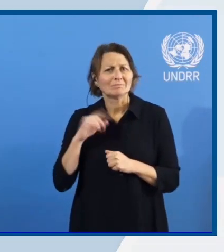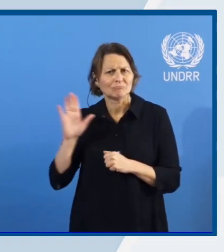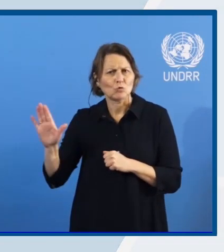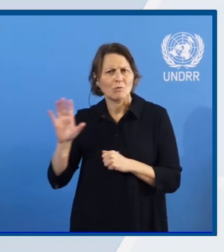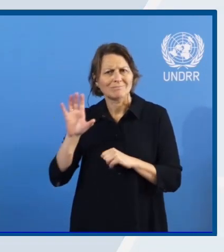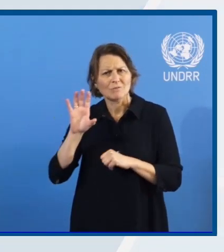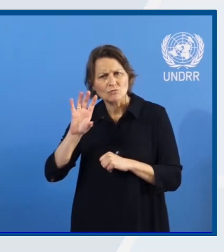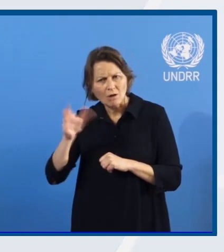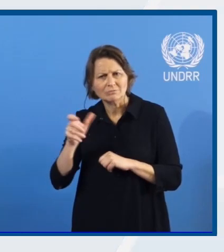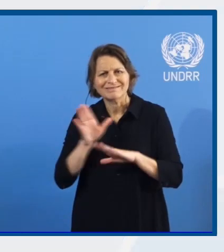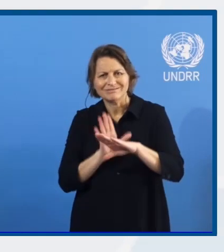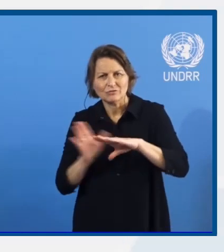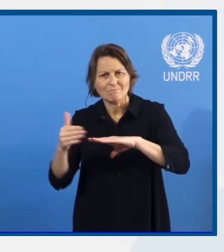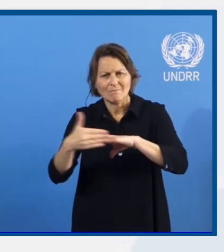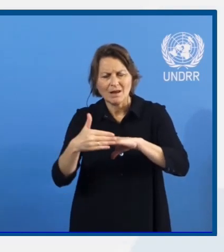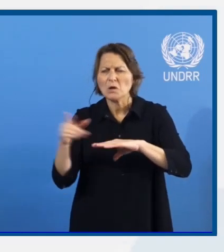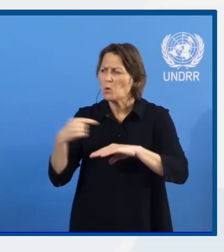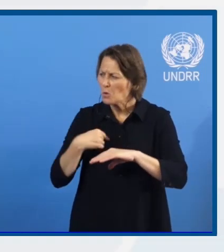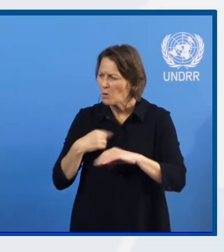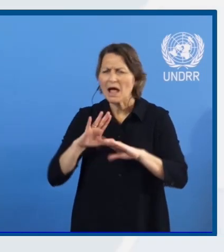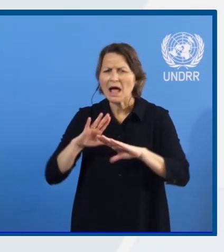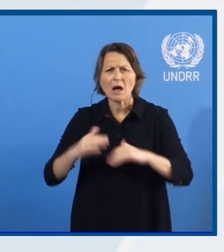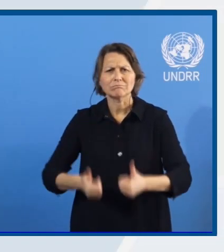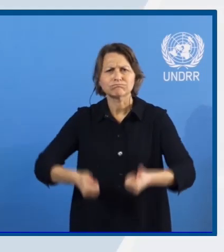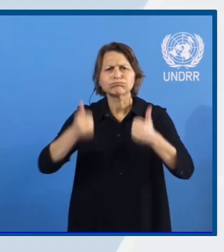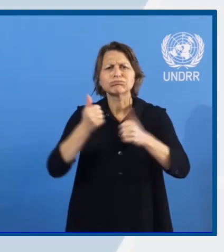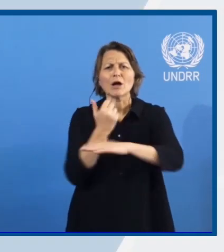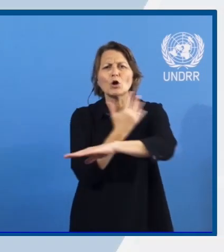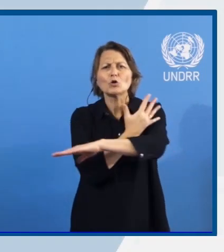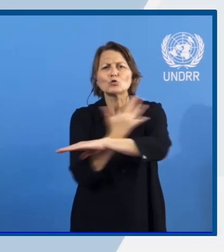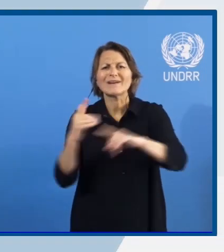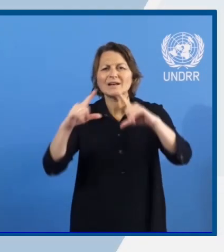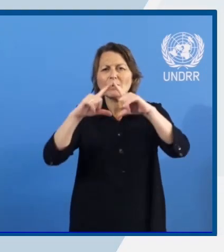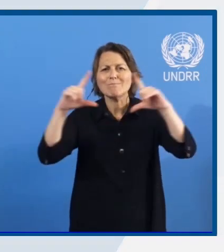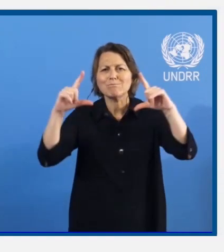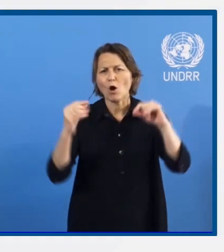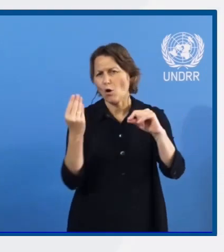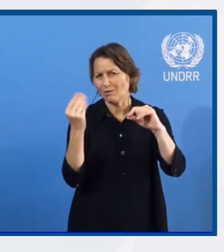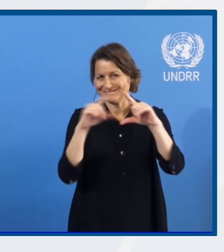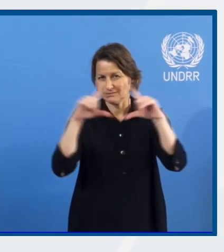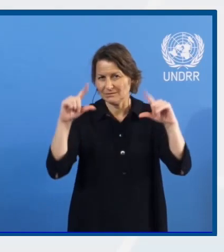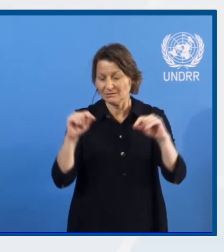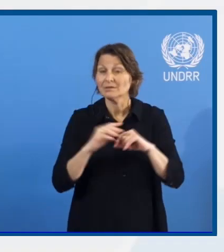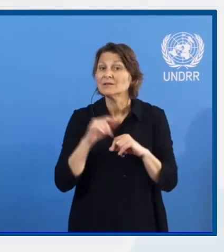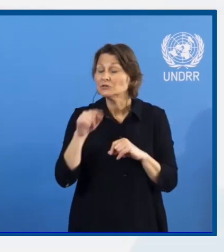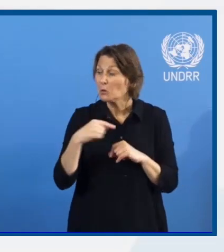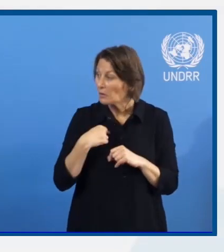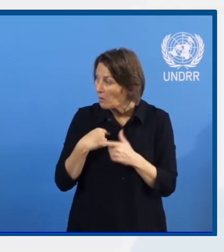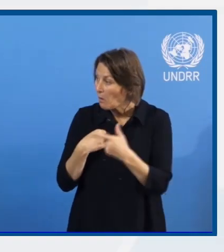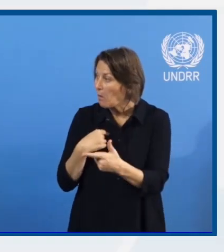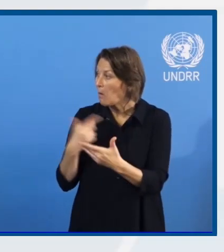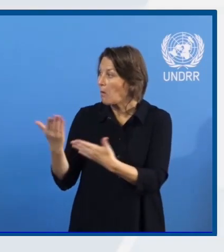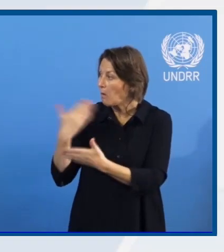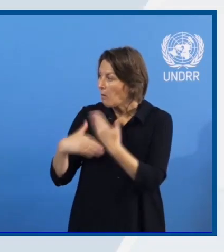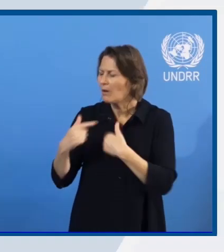part of related to the green bond, but also the challenges and opportunities in trying to